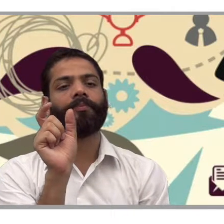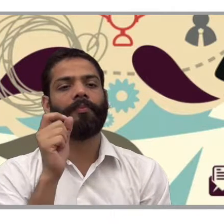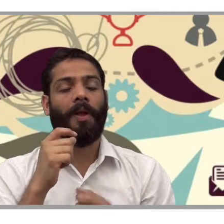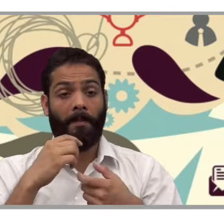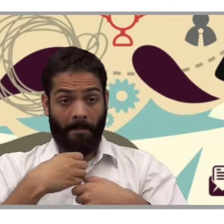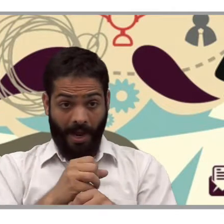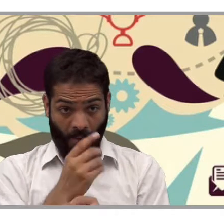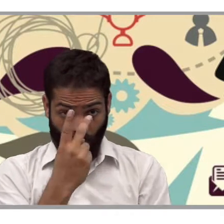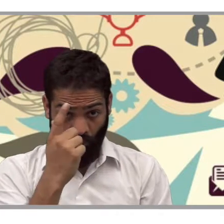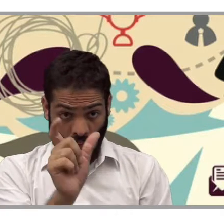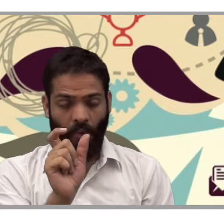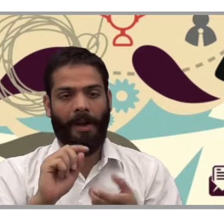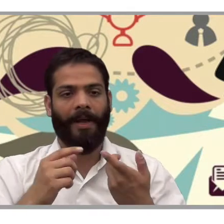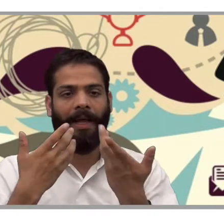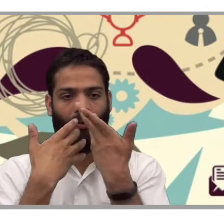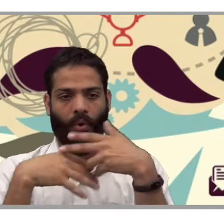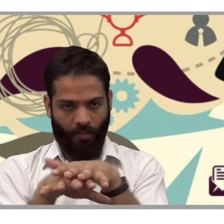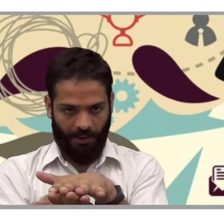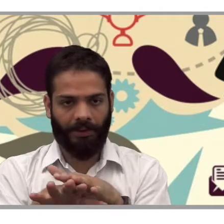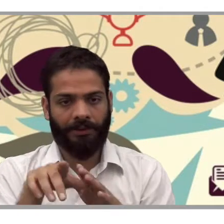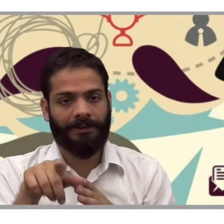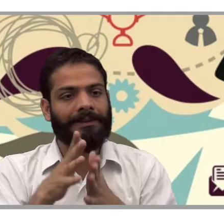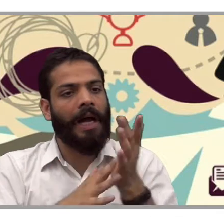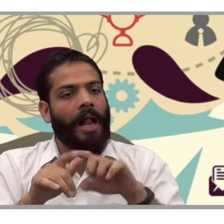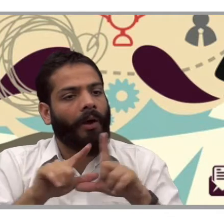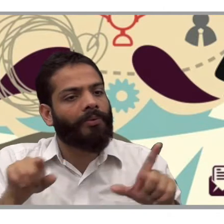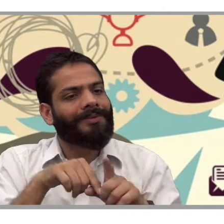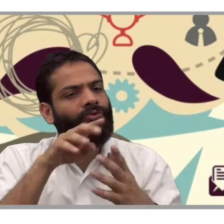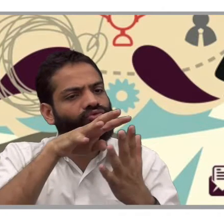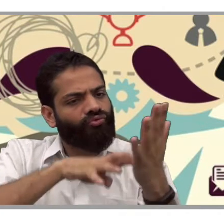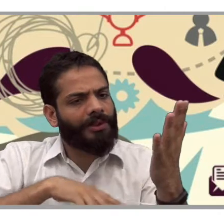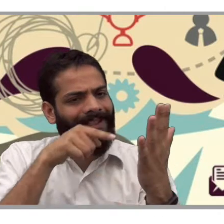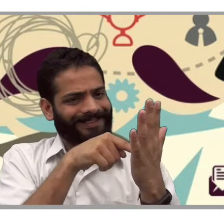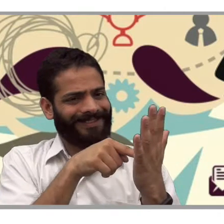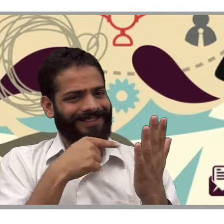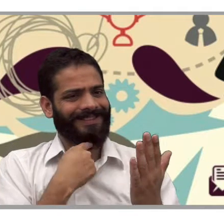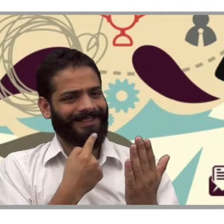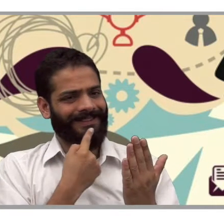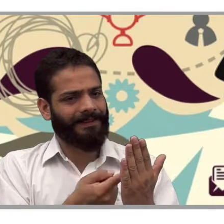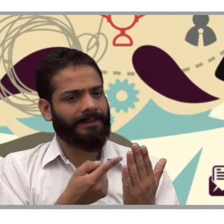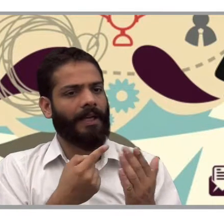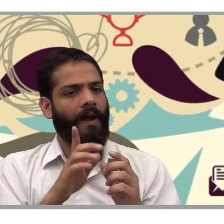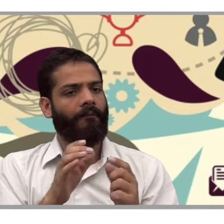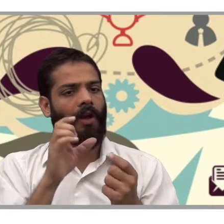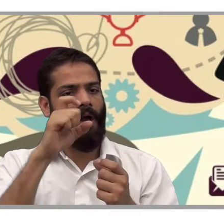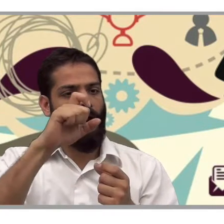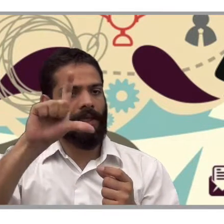the phenomenon in which a verb of motion and location is articulated with